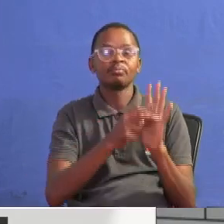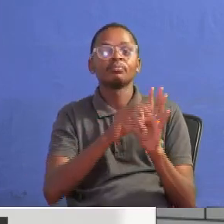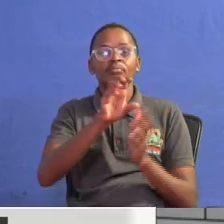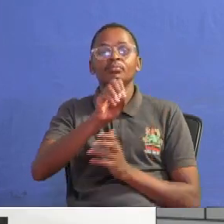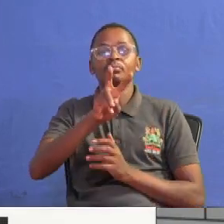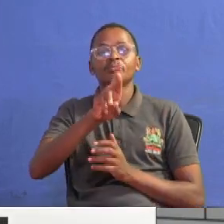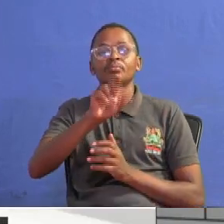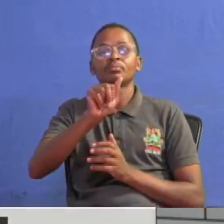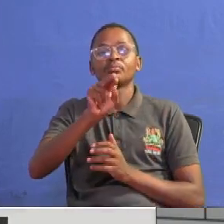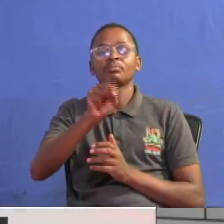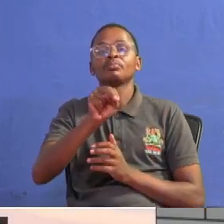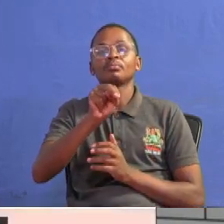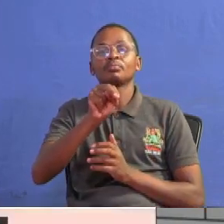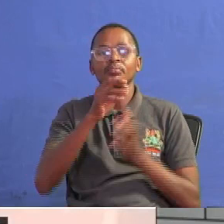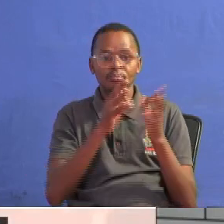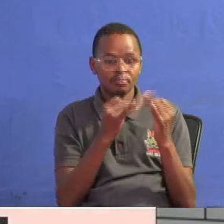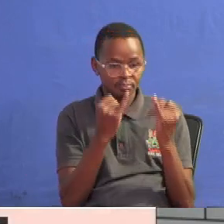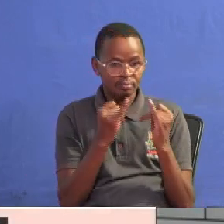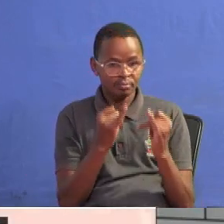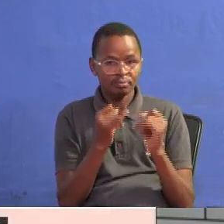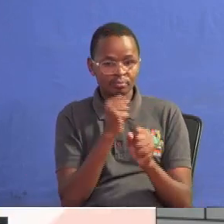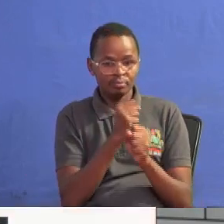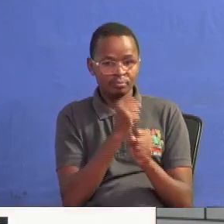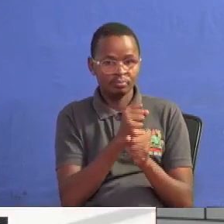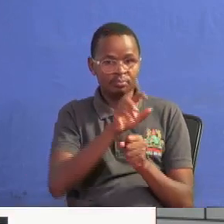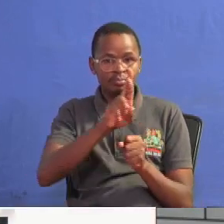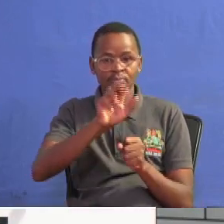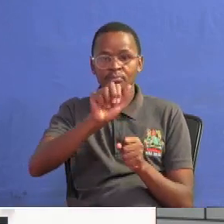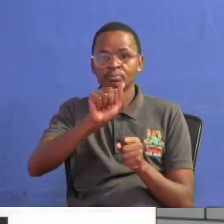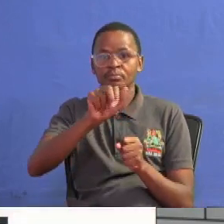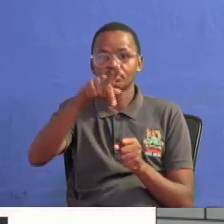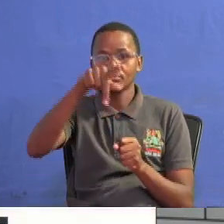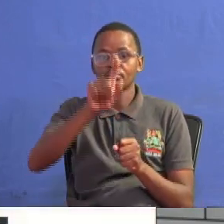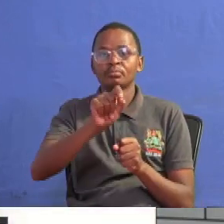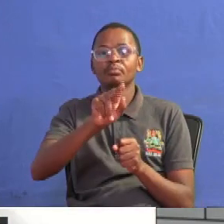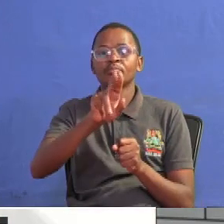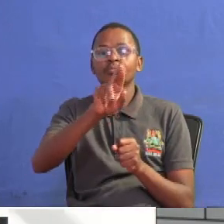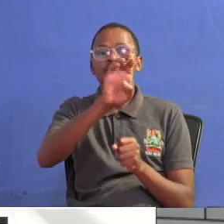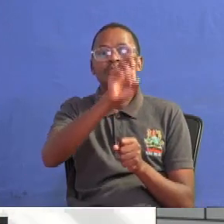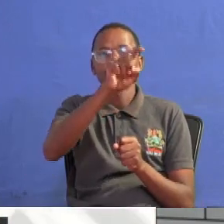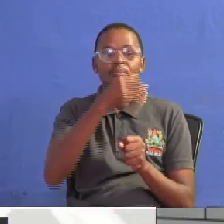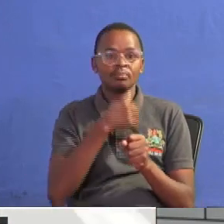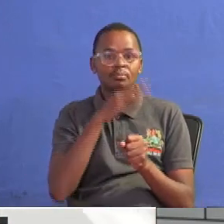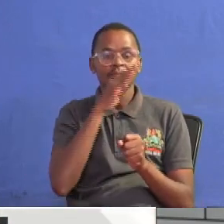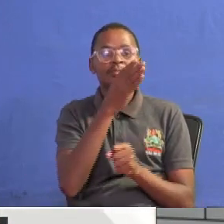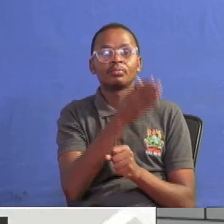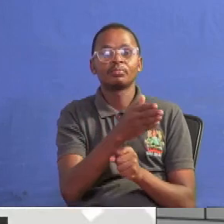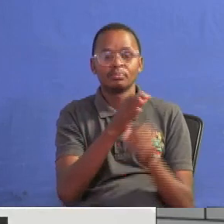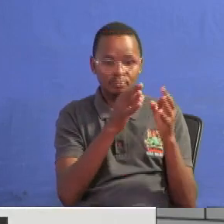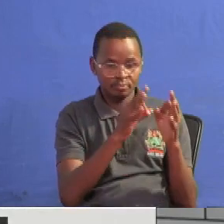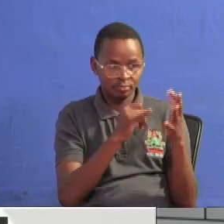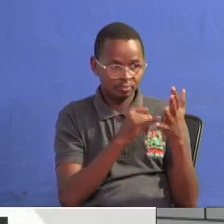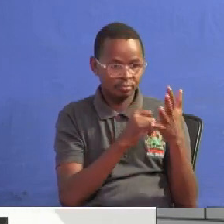it's not a ruptured cyst. If now you are dealing with a ruptured cyst, a gynecologist, of course, has to be on board. If